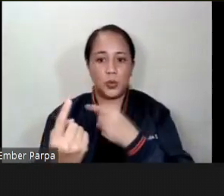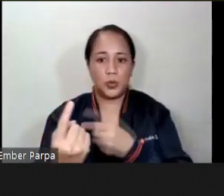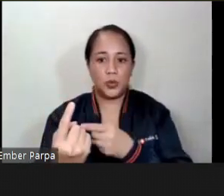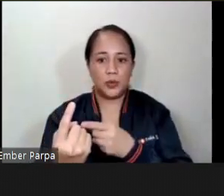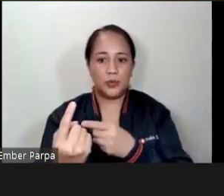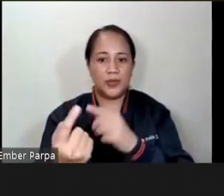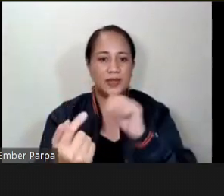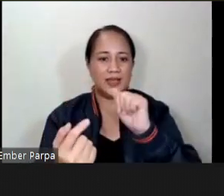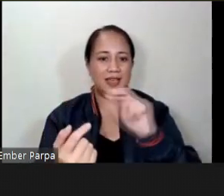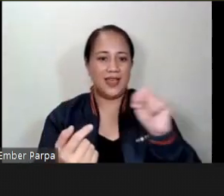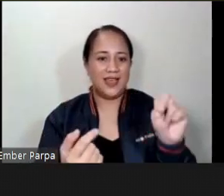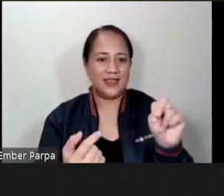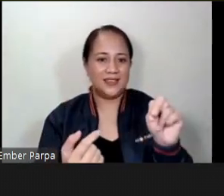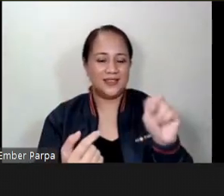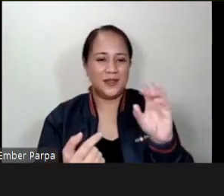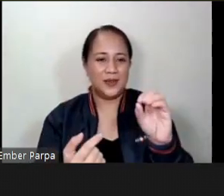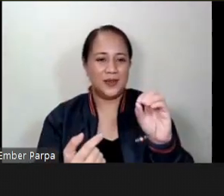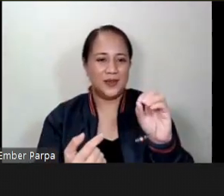Ann Curtis.